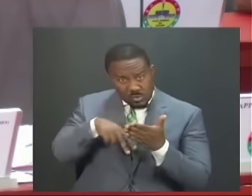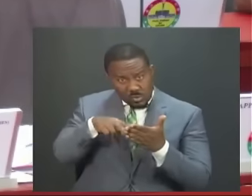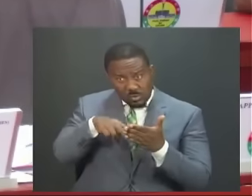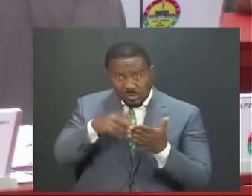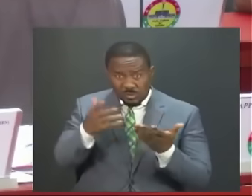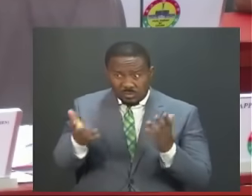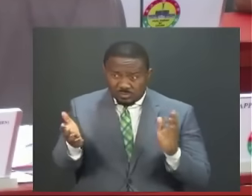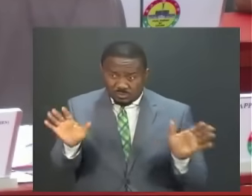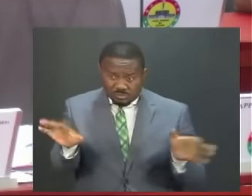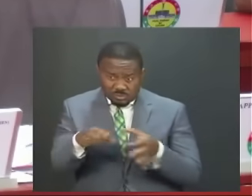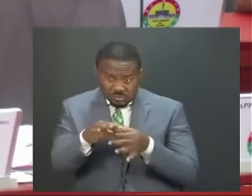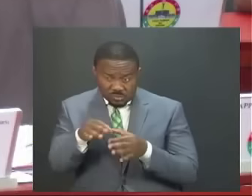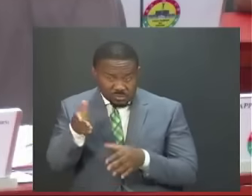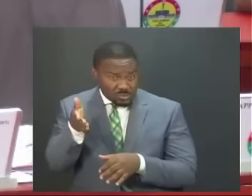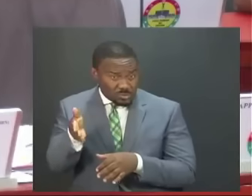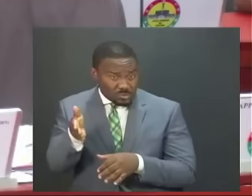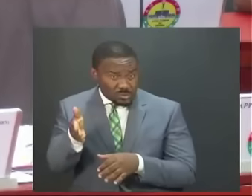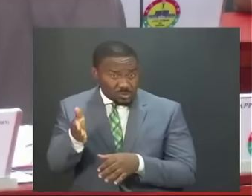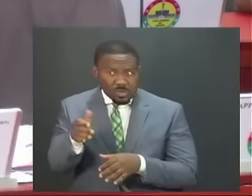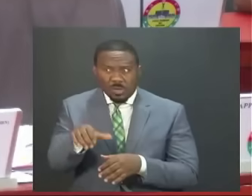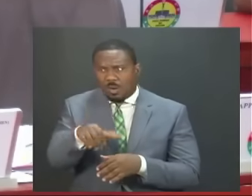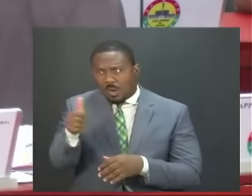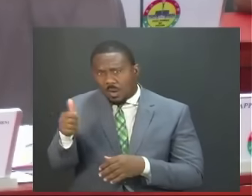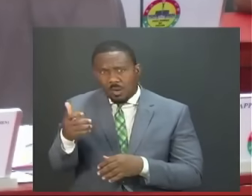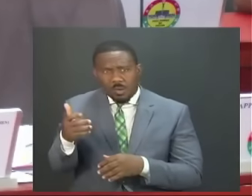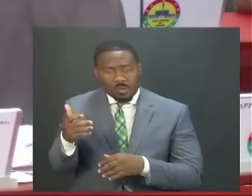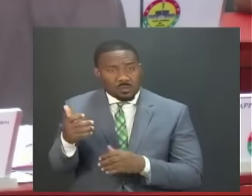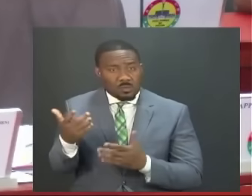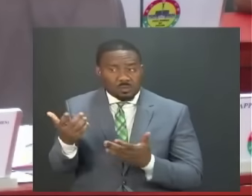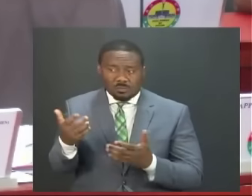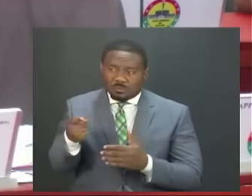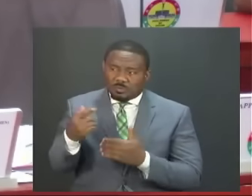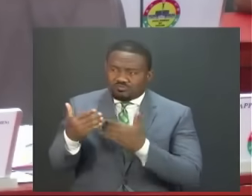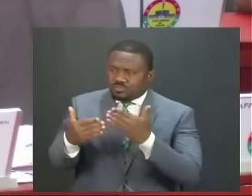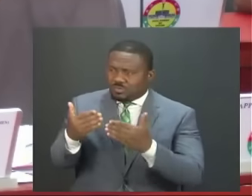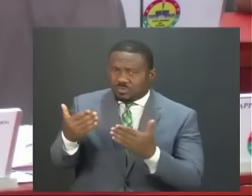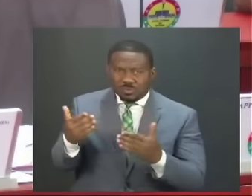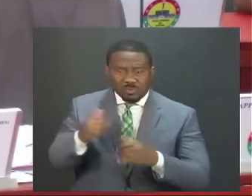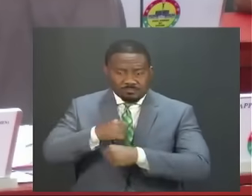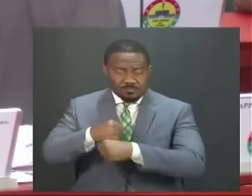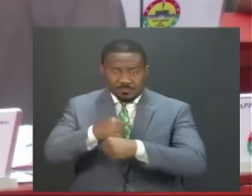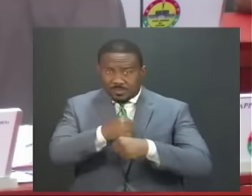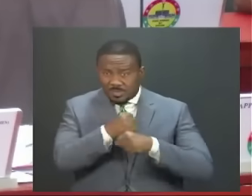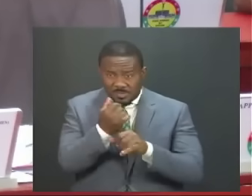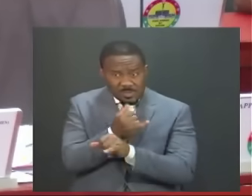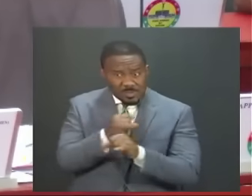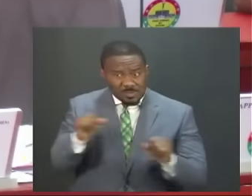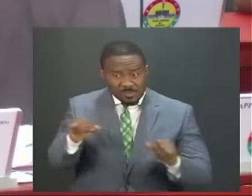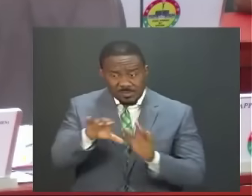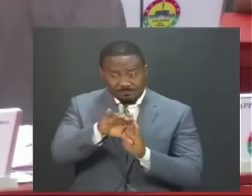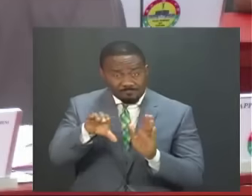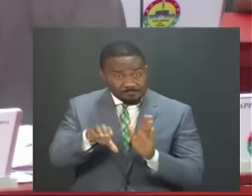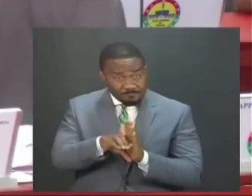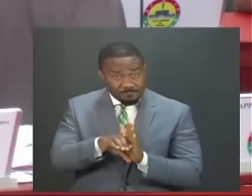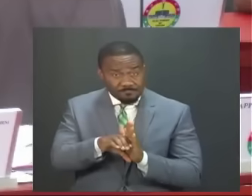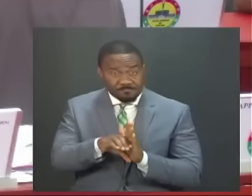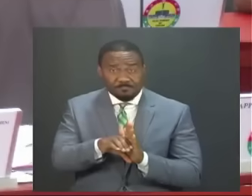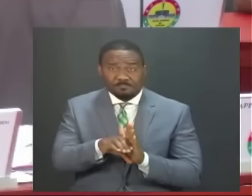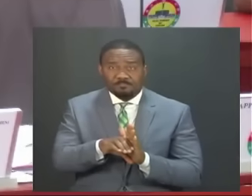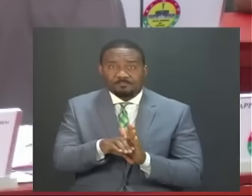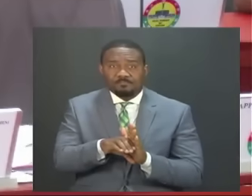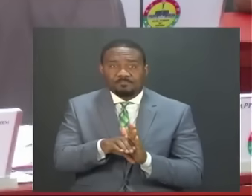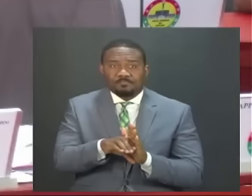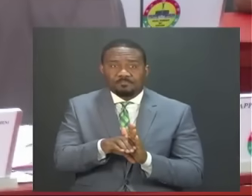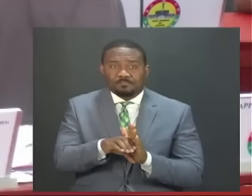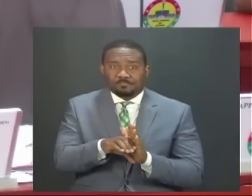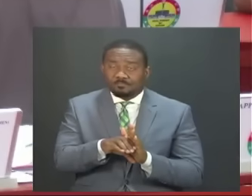or together with the relevant provisions that protect the independence of the Constitution, we are